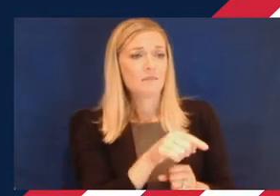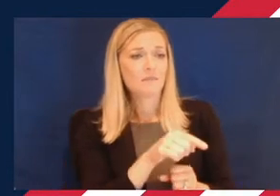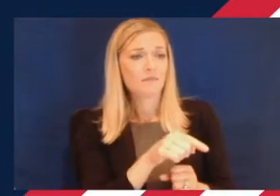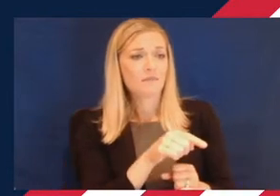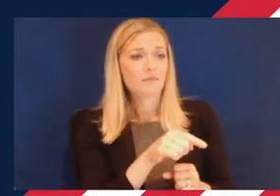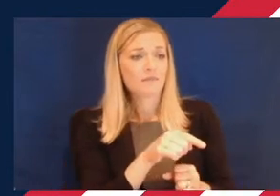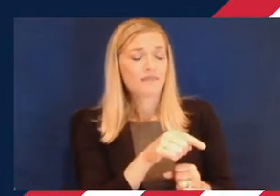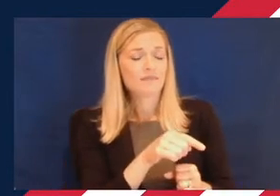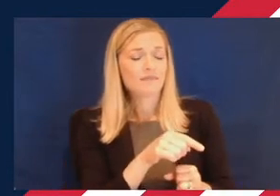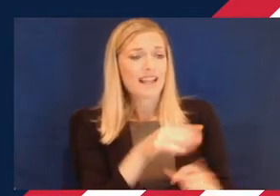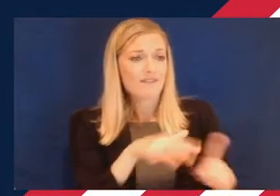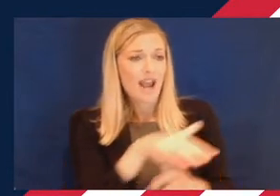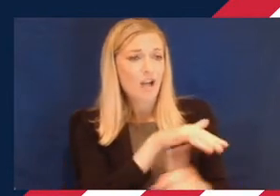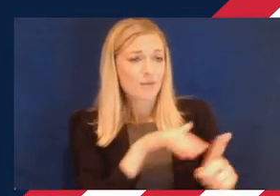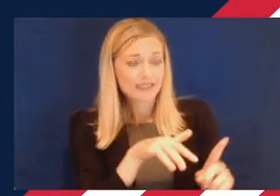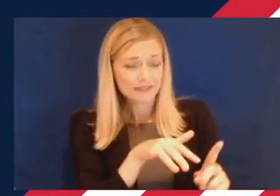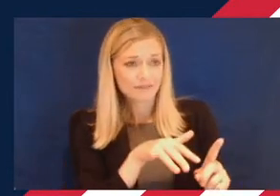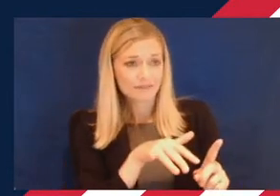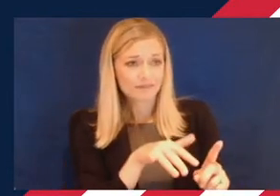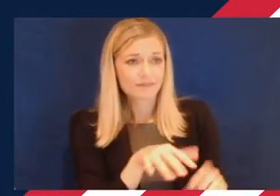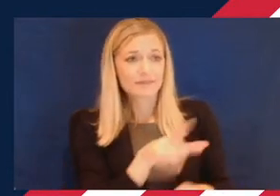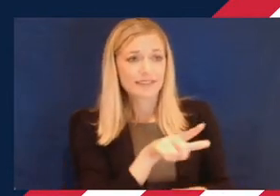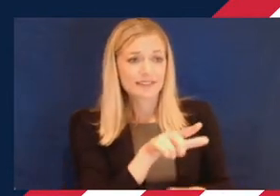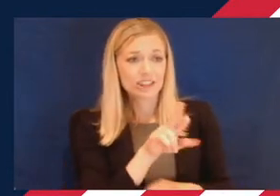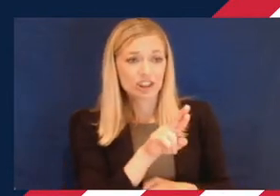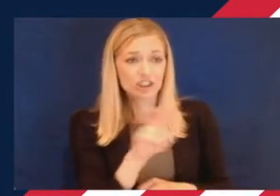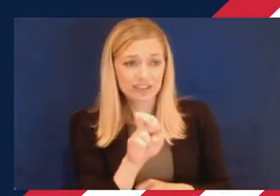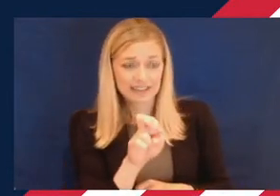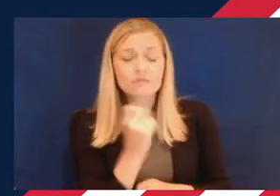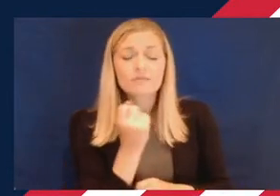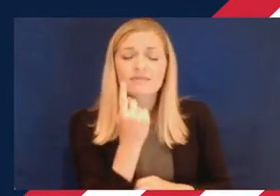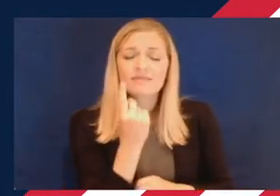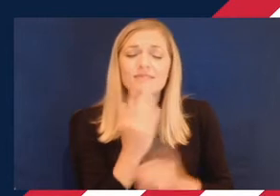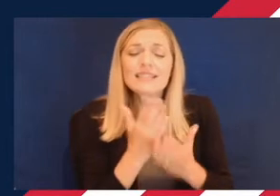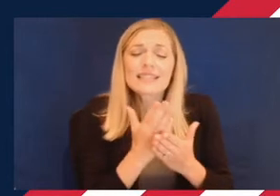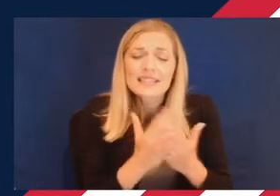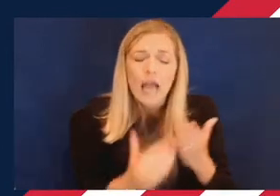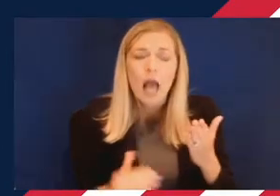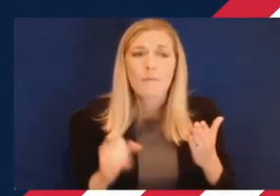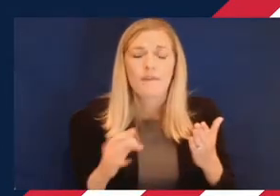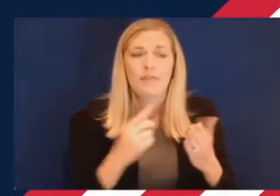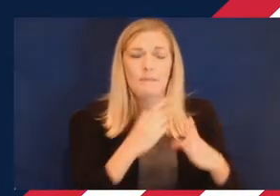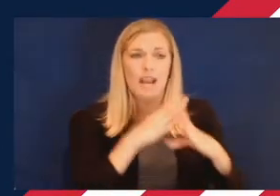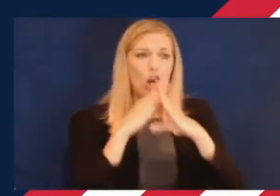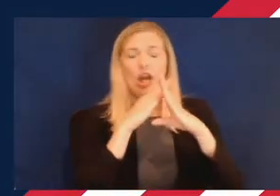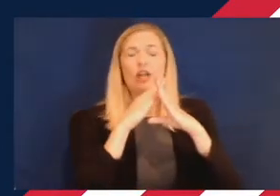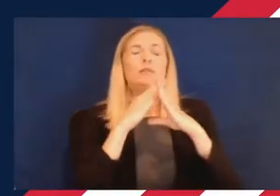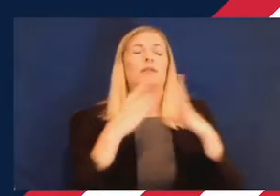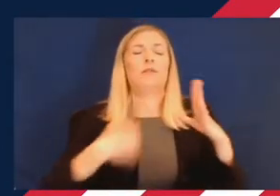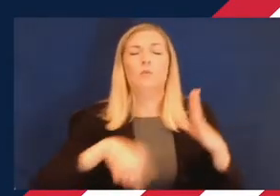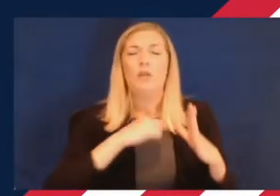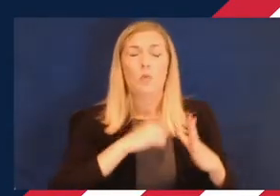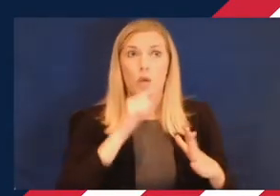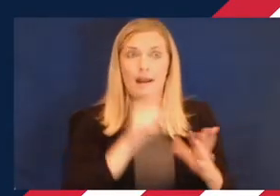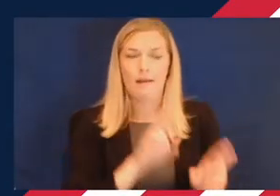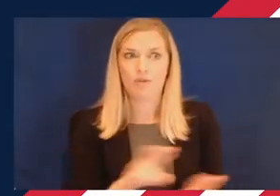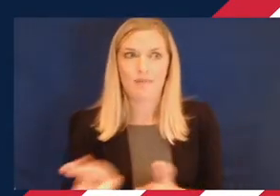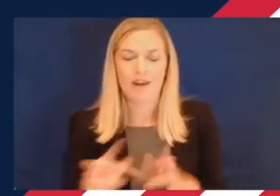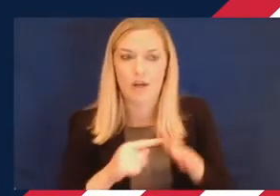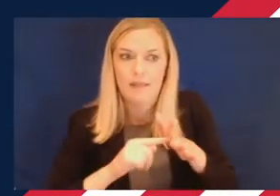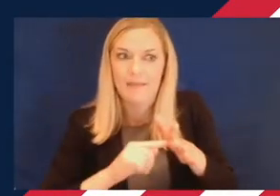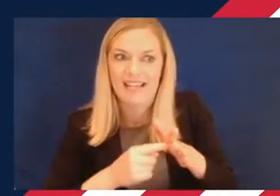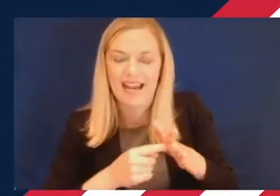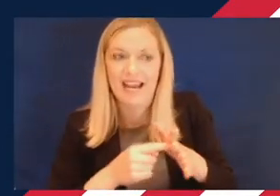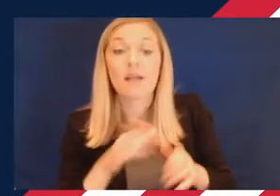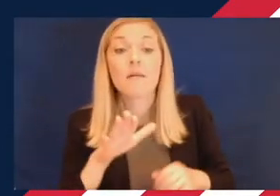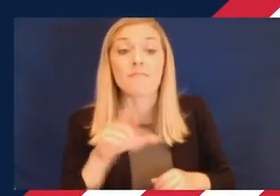we weren't prepared to overcome initially, but what I saw was, teachers, like with everything, rise to